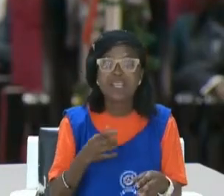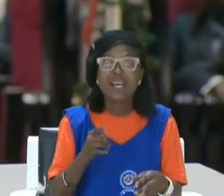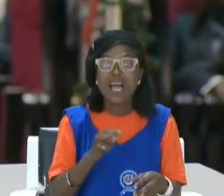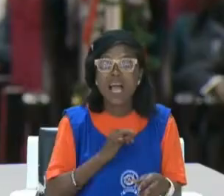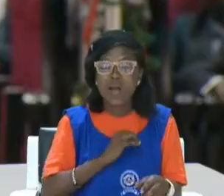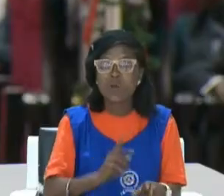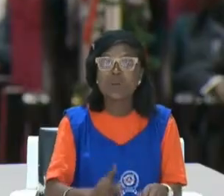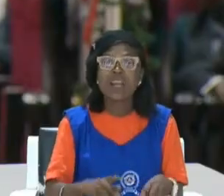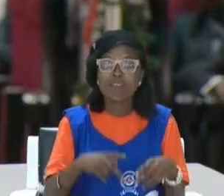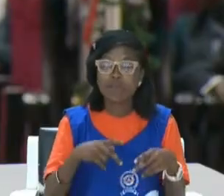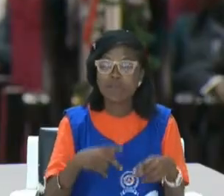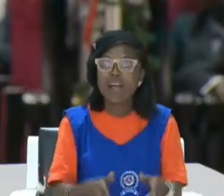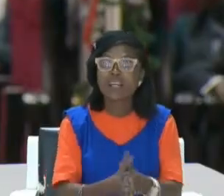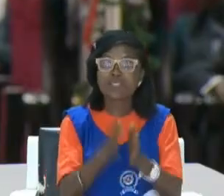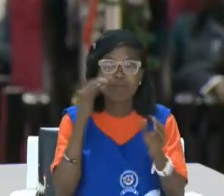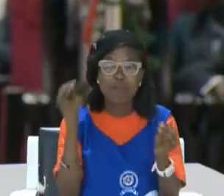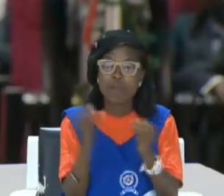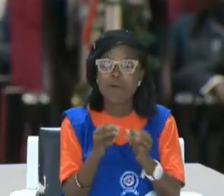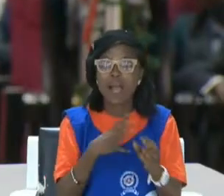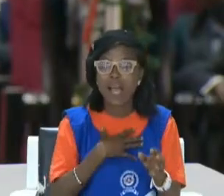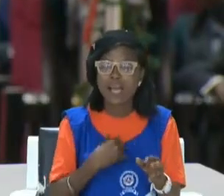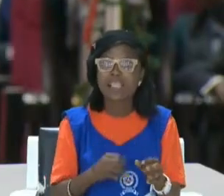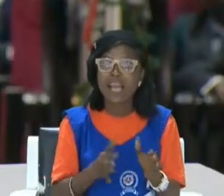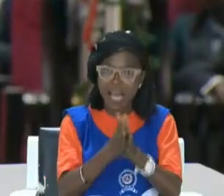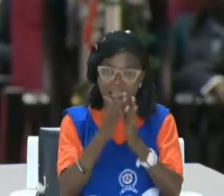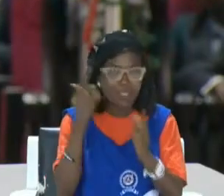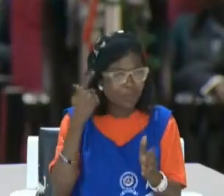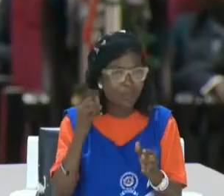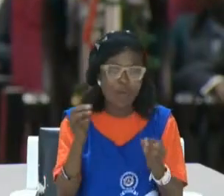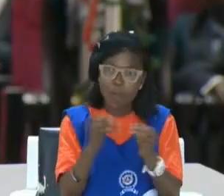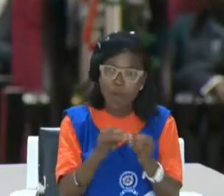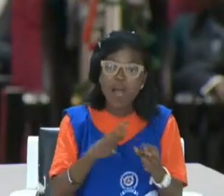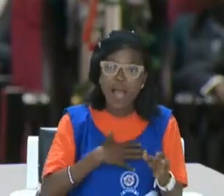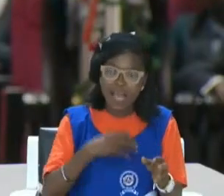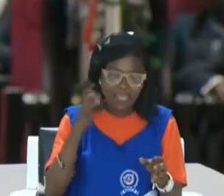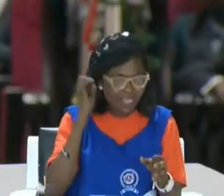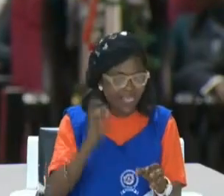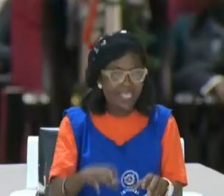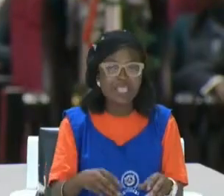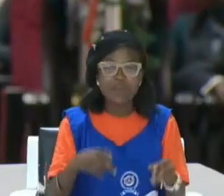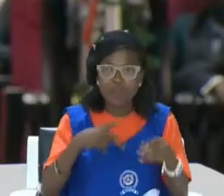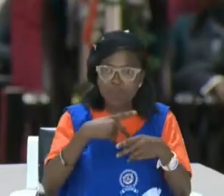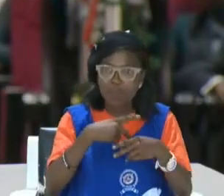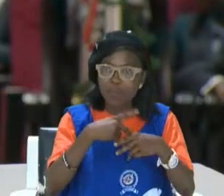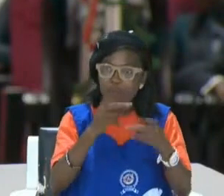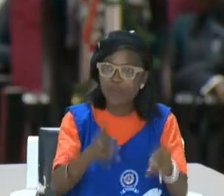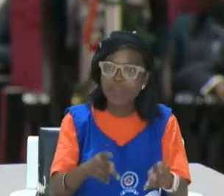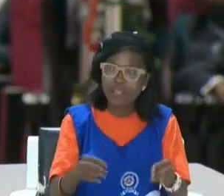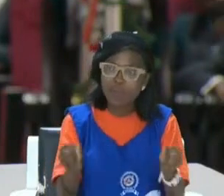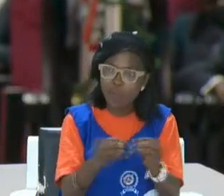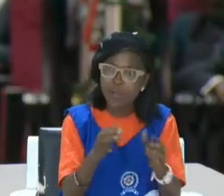5 miraculously. And I said, I don't know this thing will work this way.